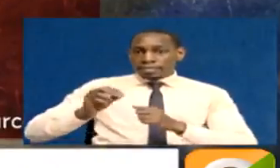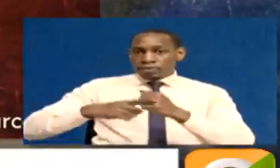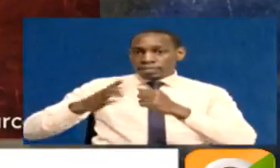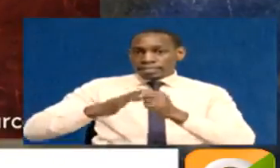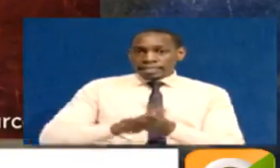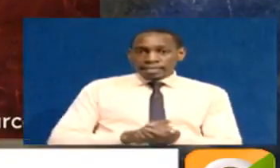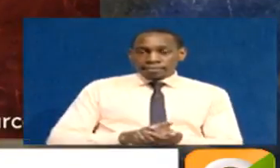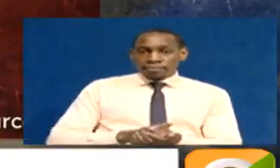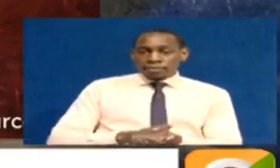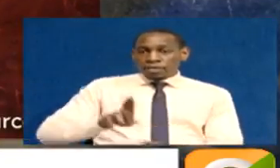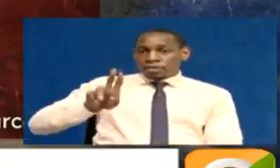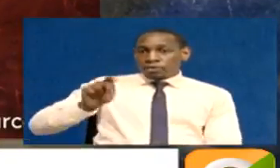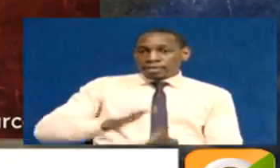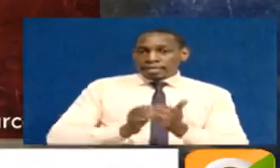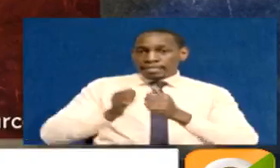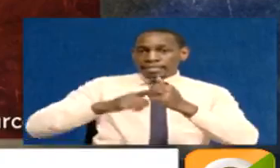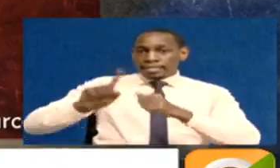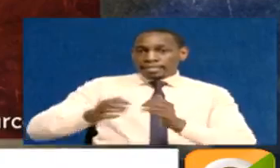18,069, and United Kingdom